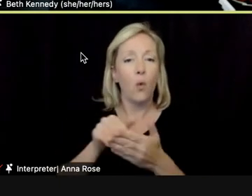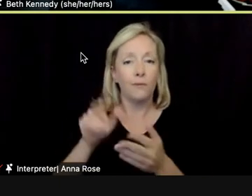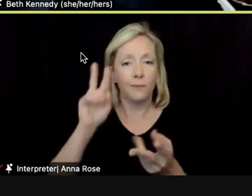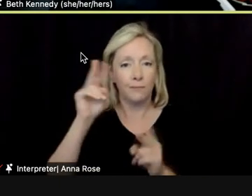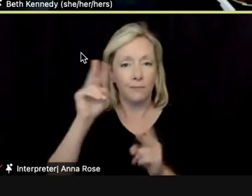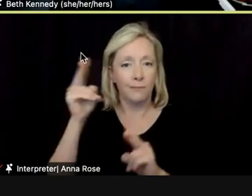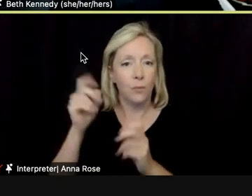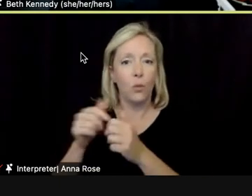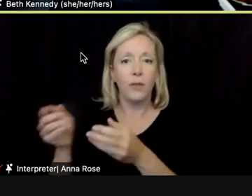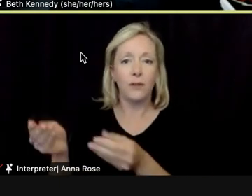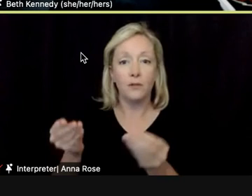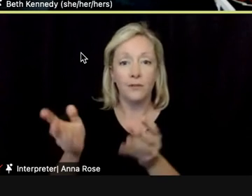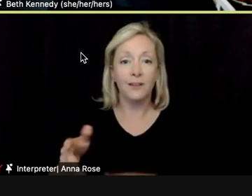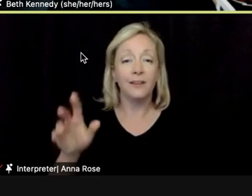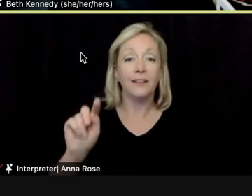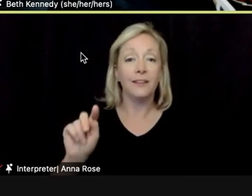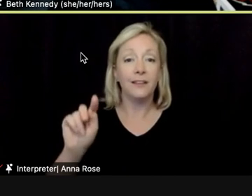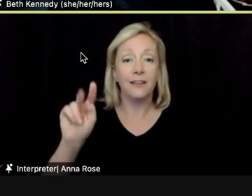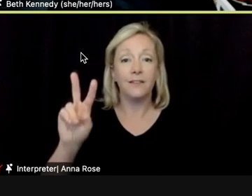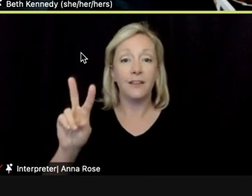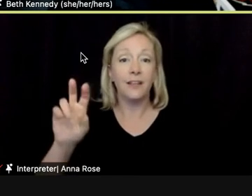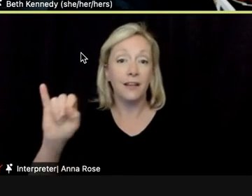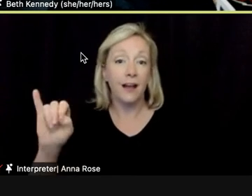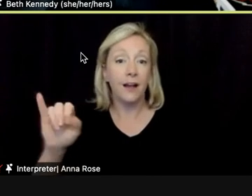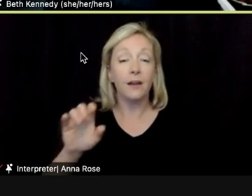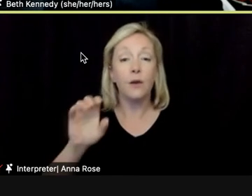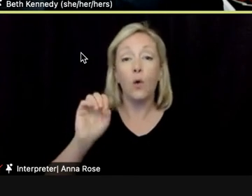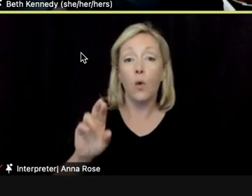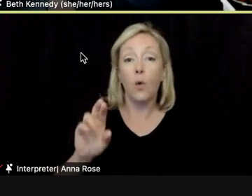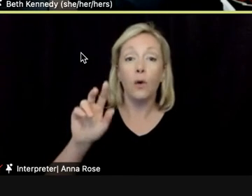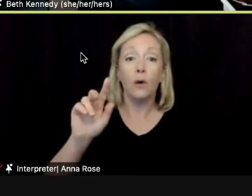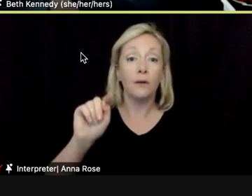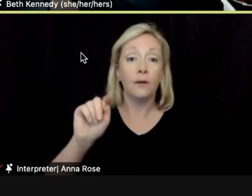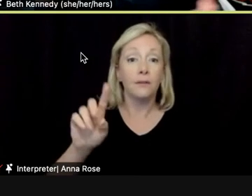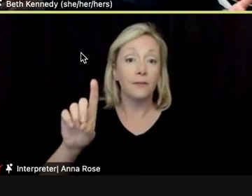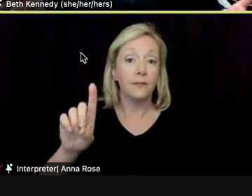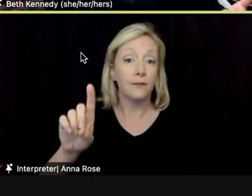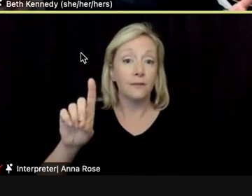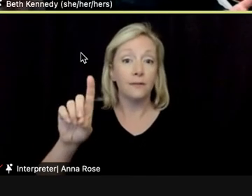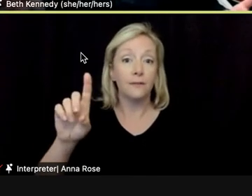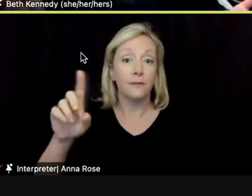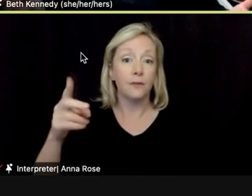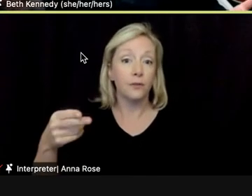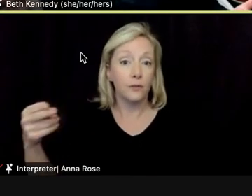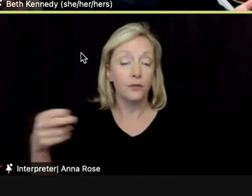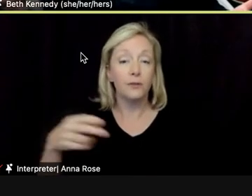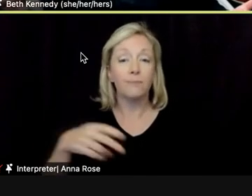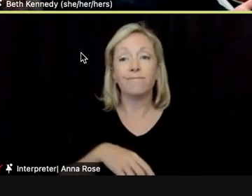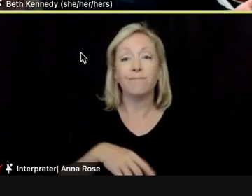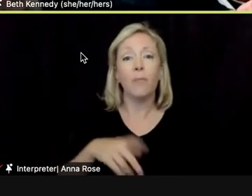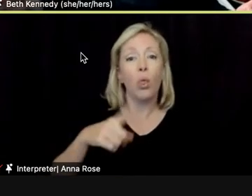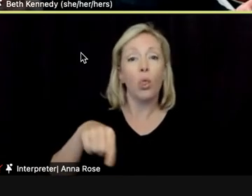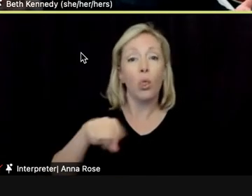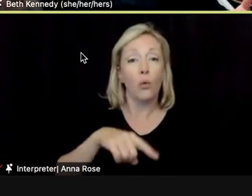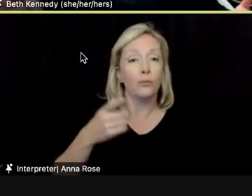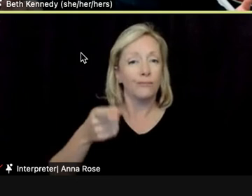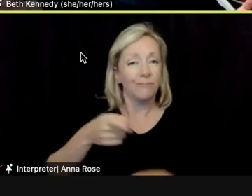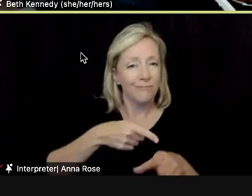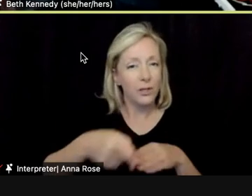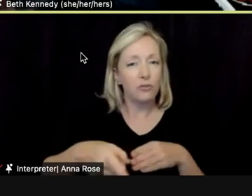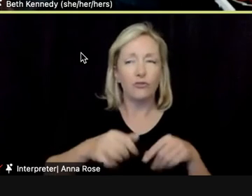consultants for the visually impaired and teacher consultants for the deaf and hard of hearing. And those people are highly trained and